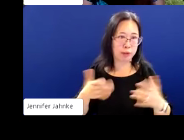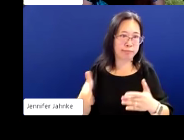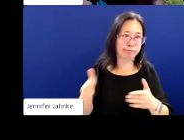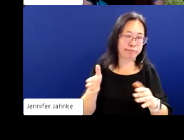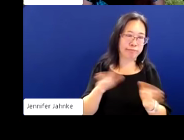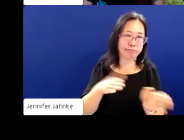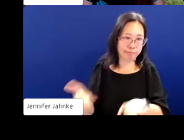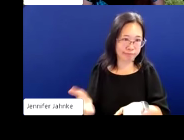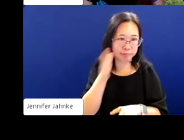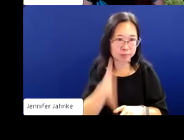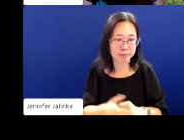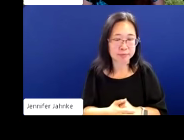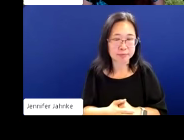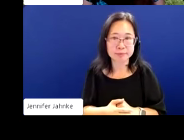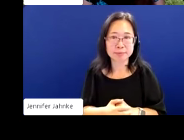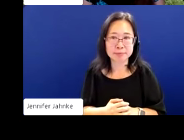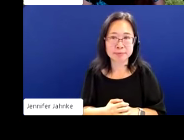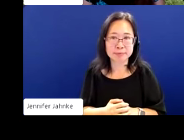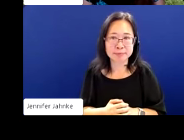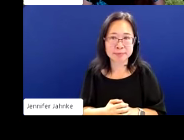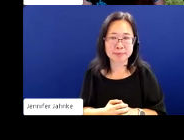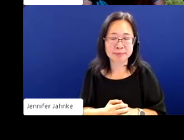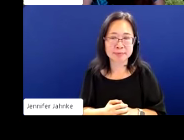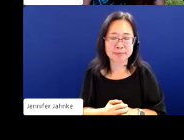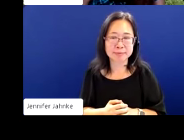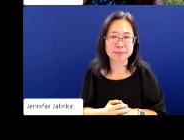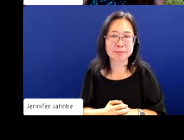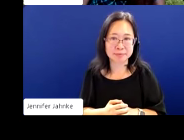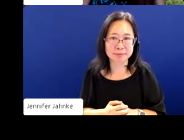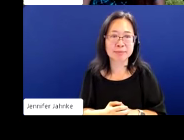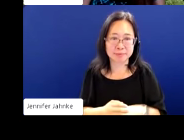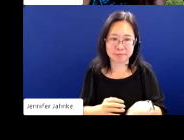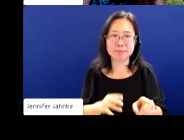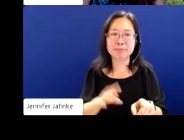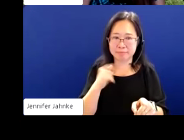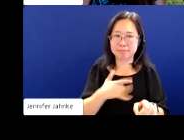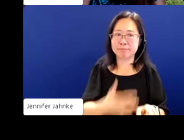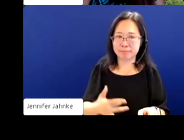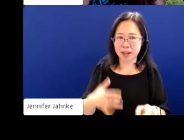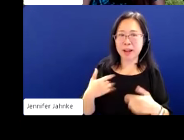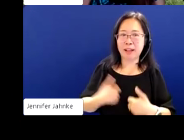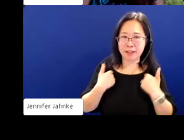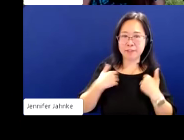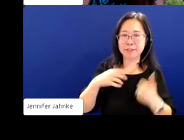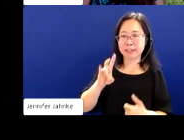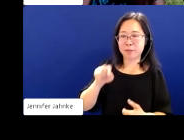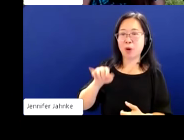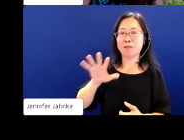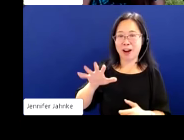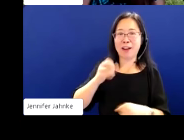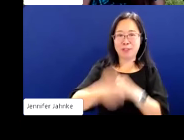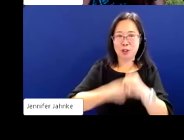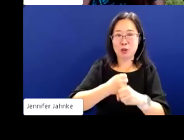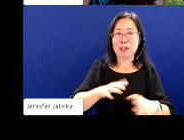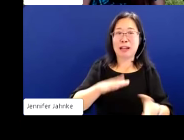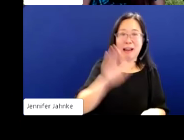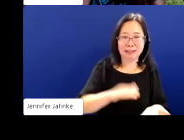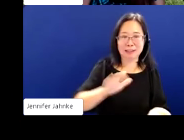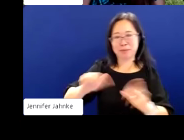more internalized ageism lived 7.5 years less than those who did